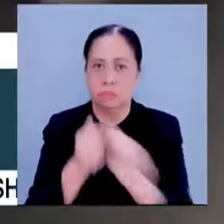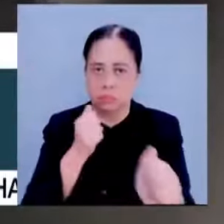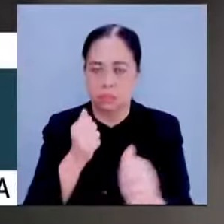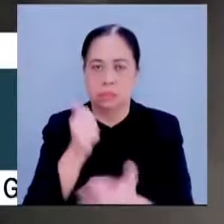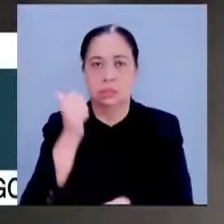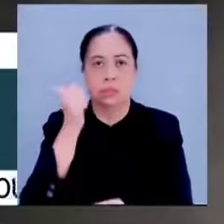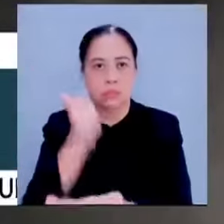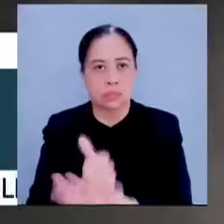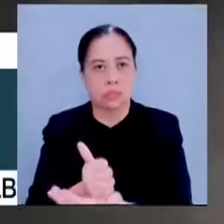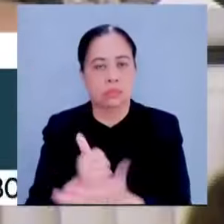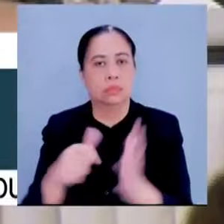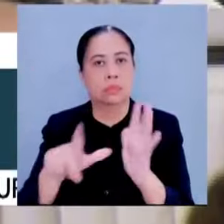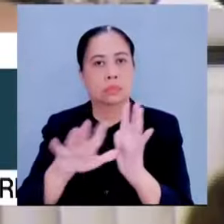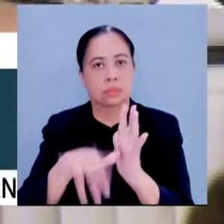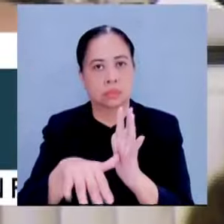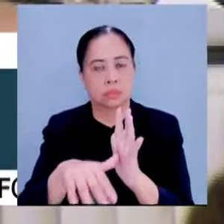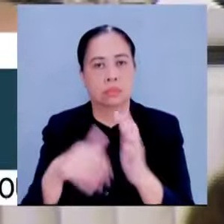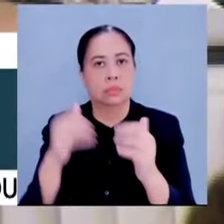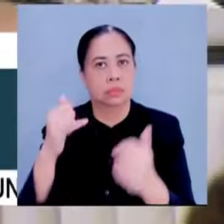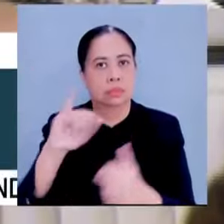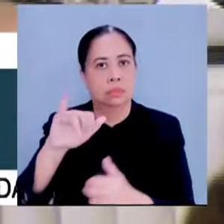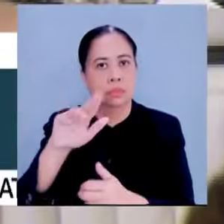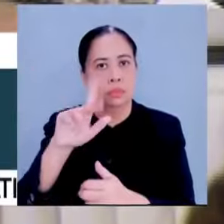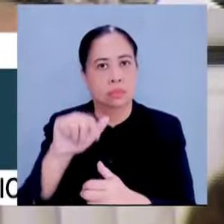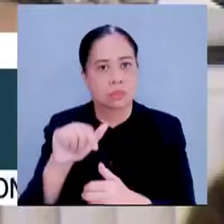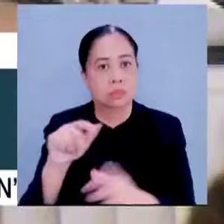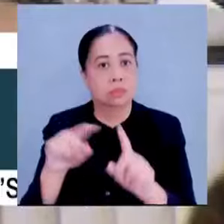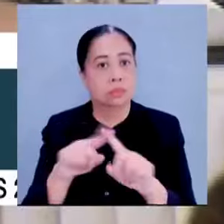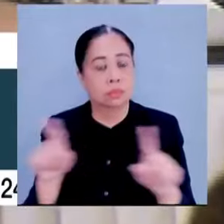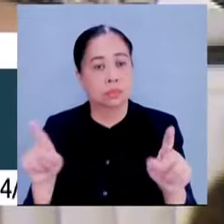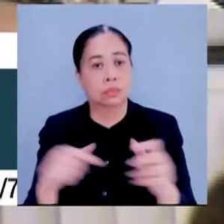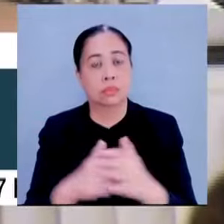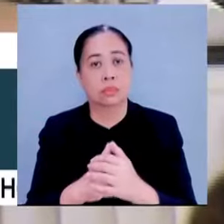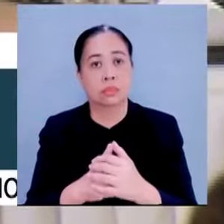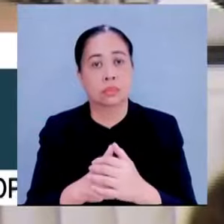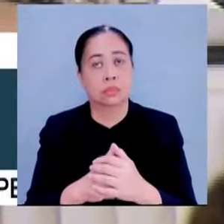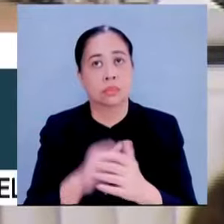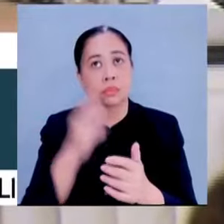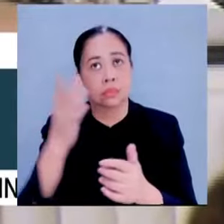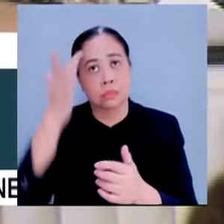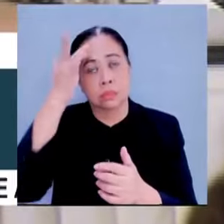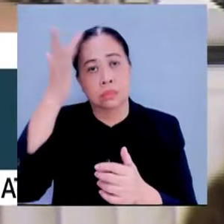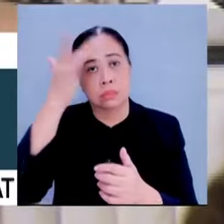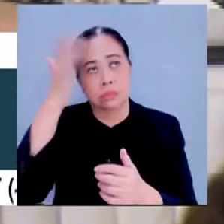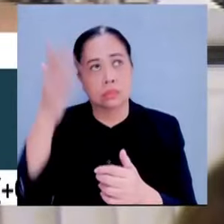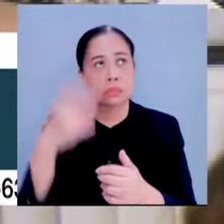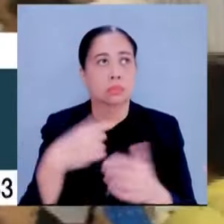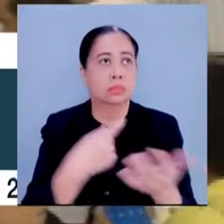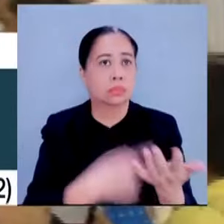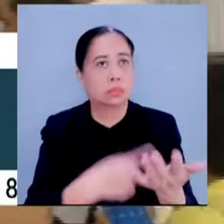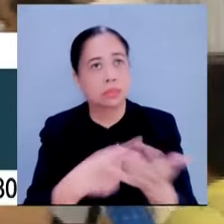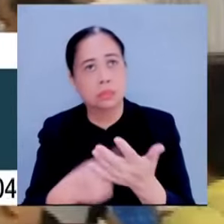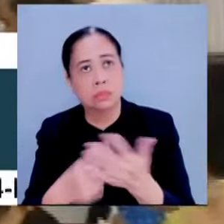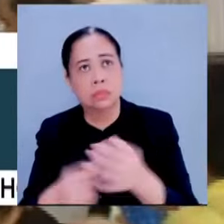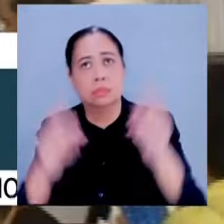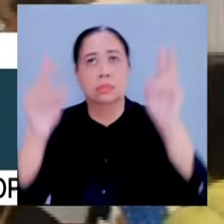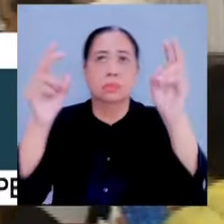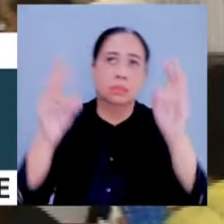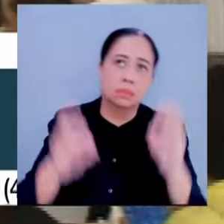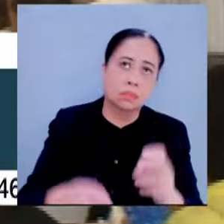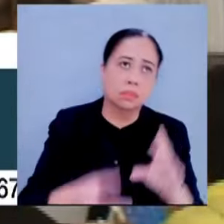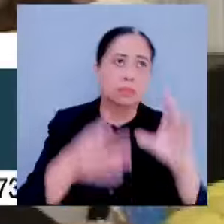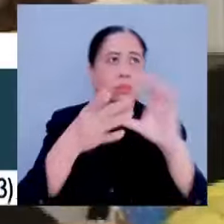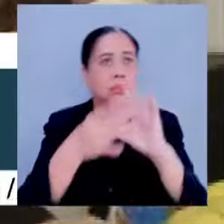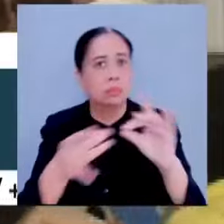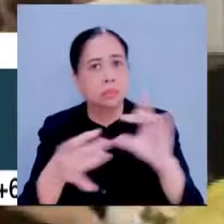the COMELEC this July. But the realization, the talks, the discourses, the discussions about